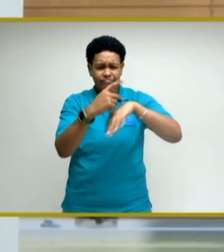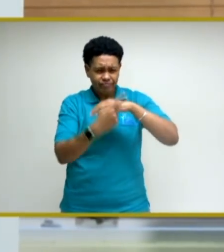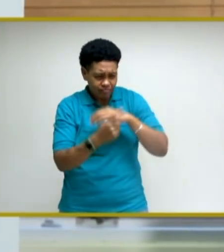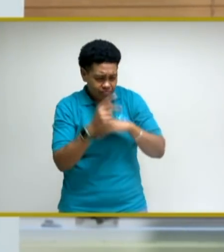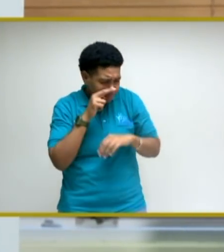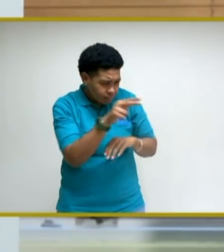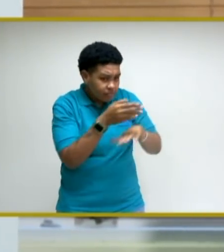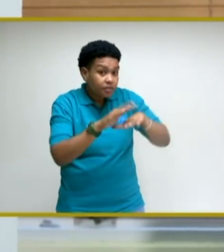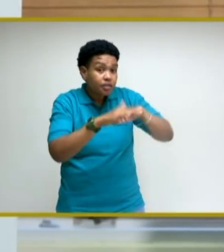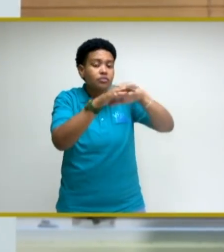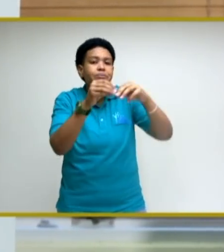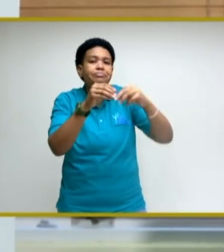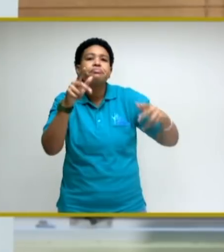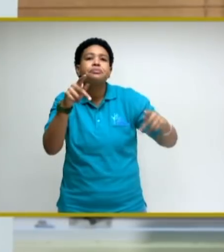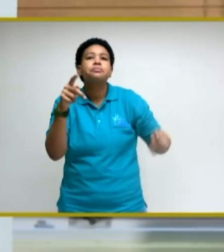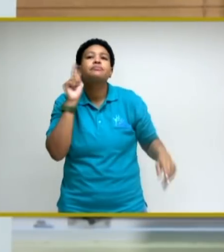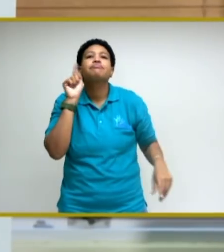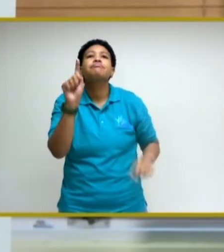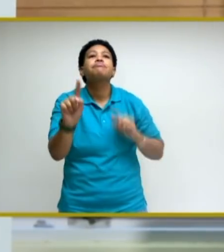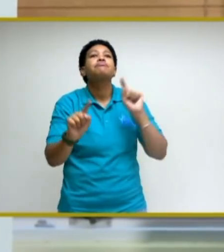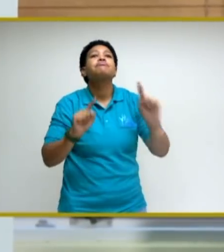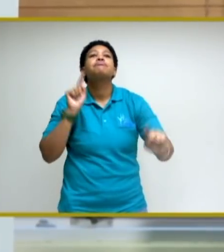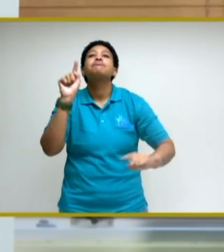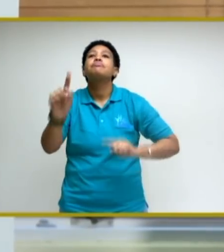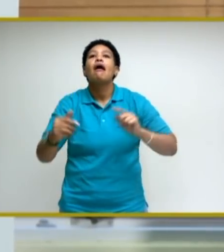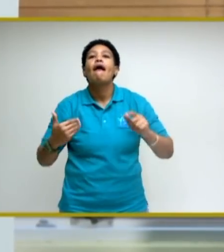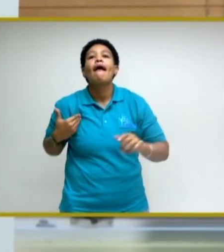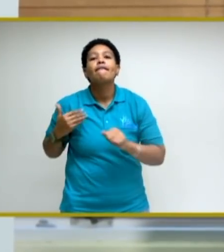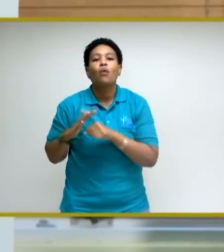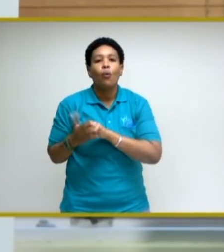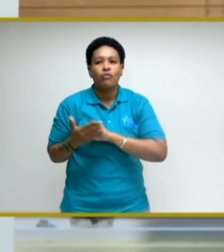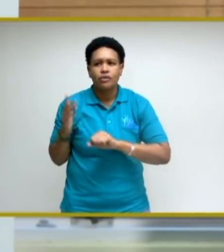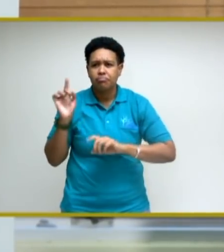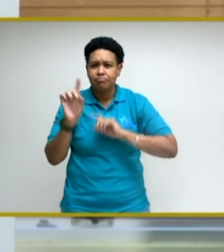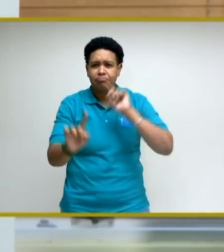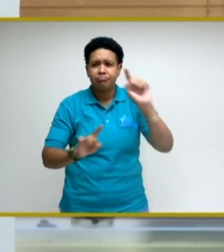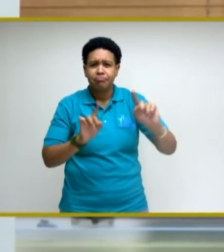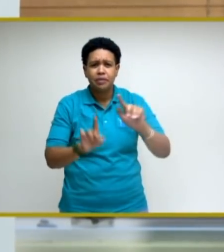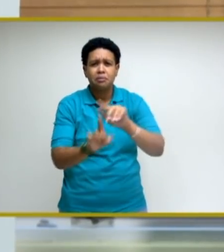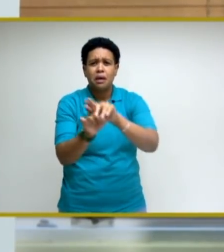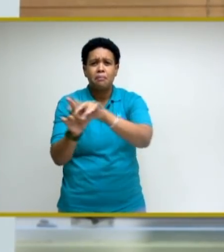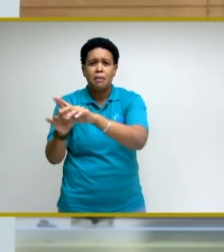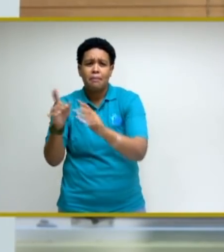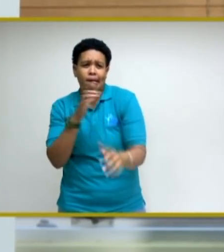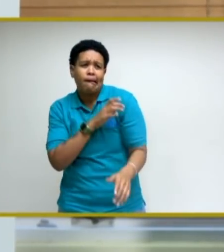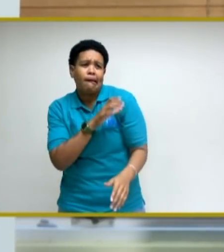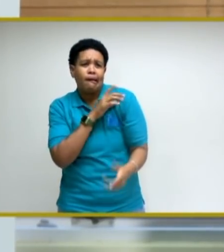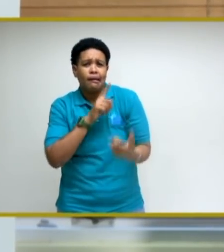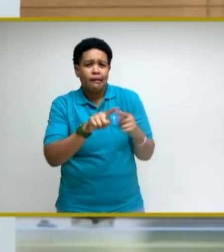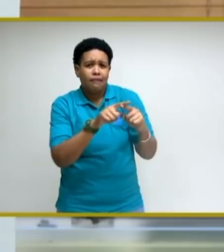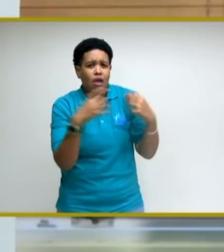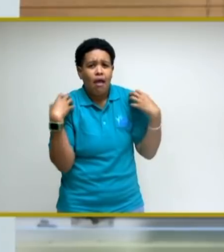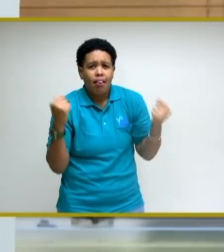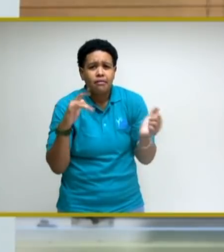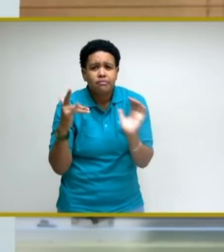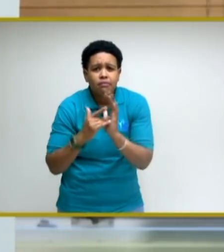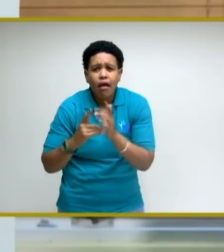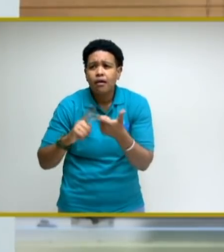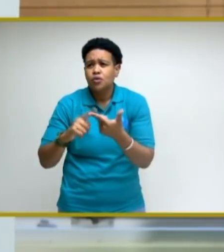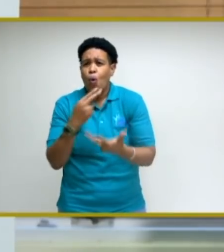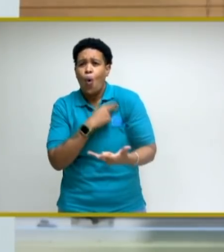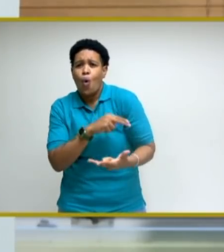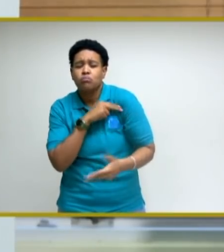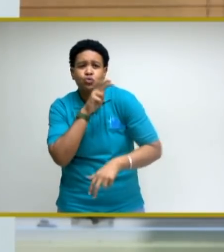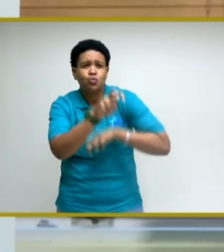increase in the number of persons presenting with symptoms of COVID-19 at health centers and the hospital. Contacts of